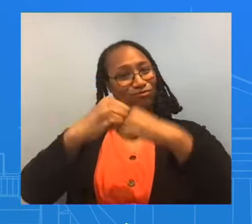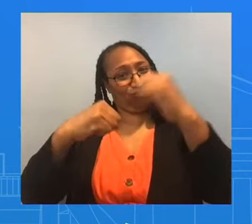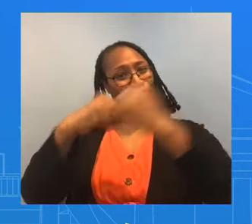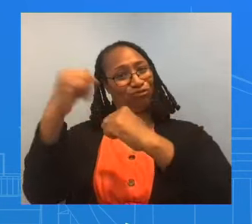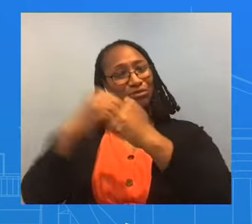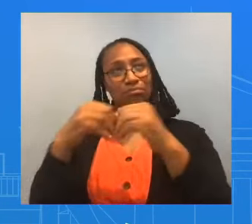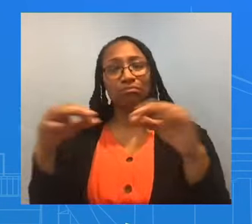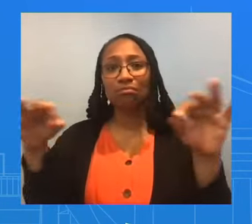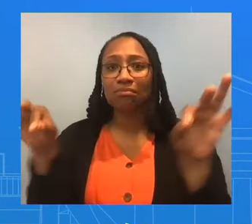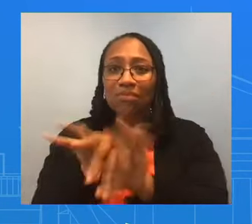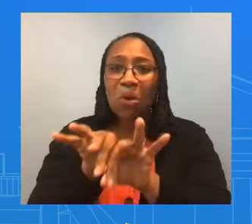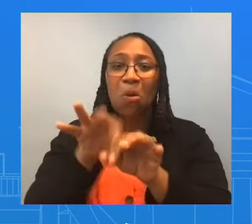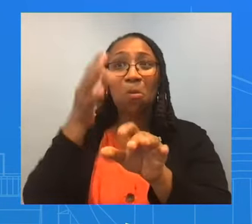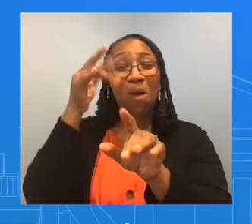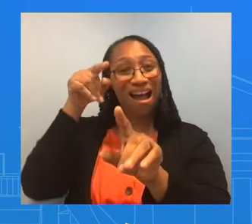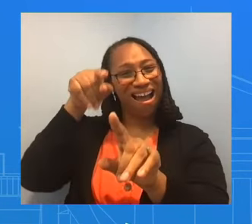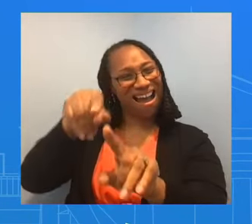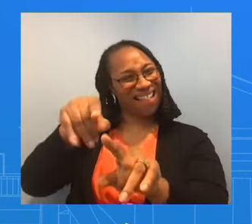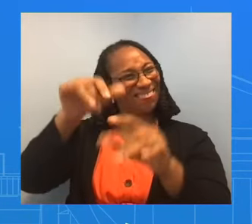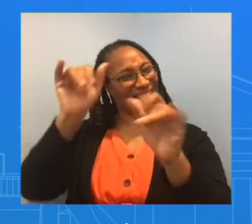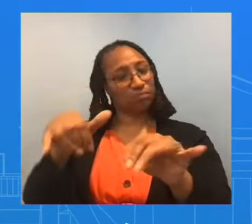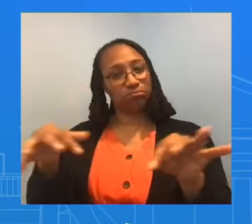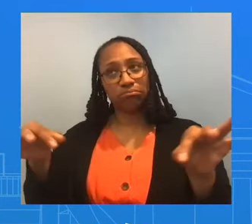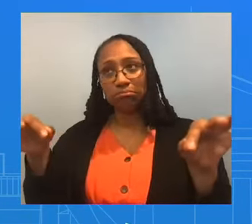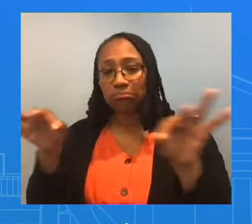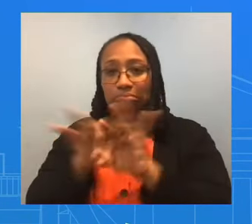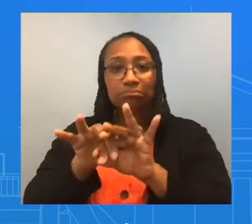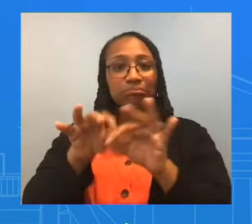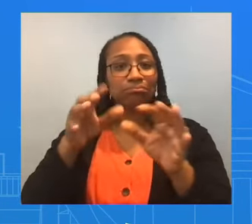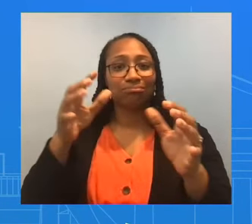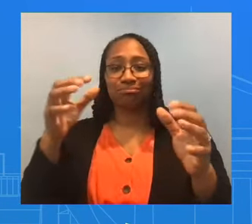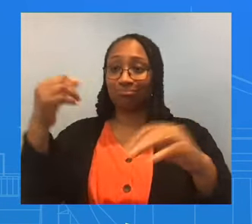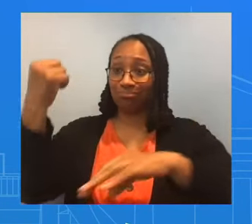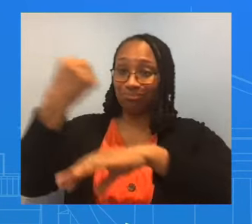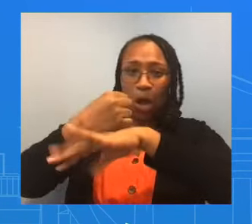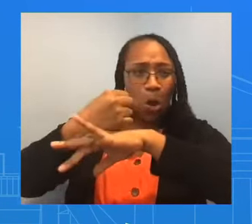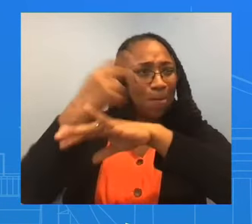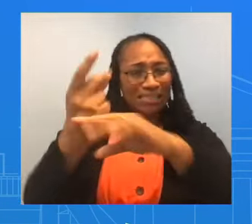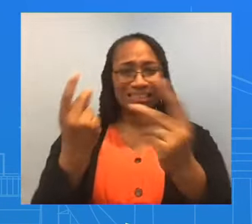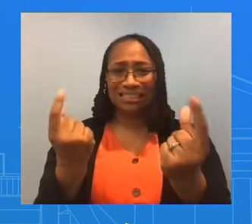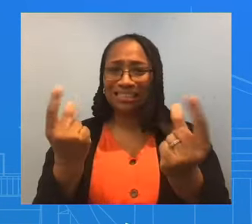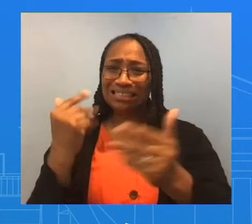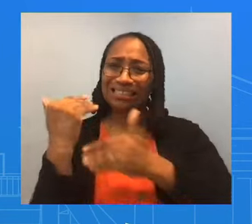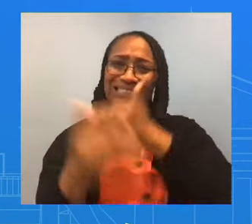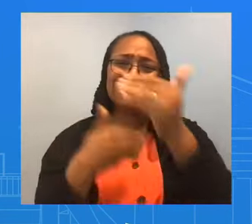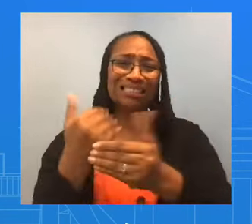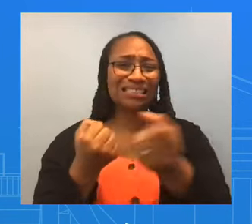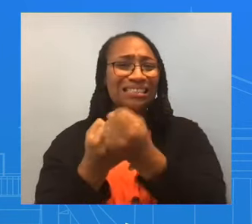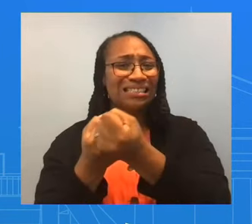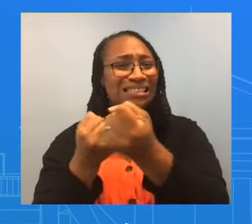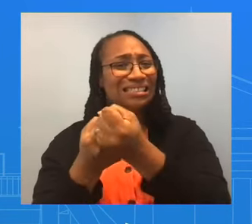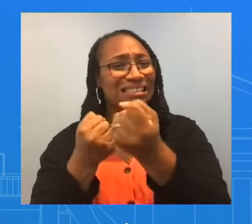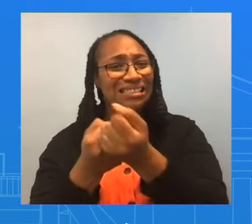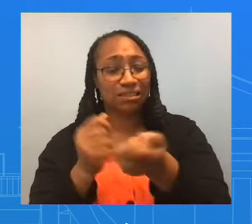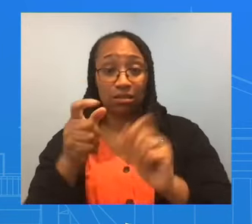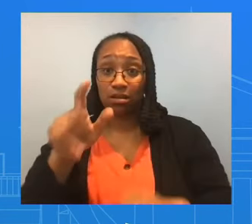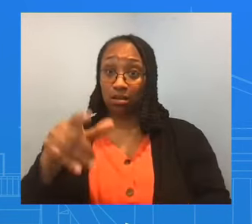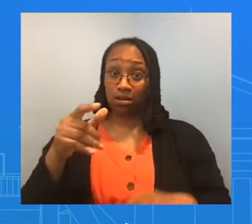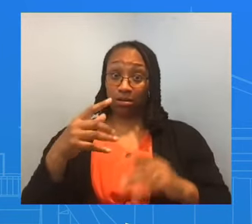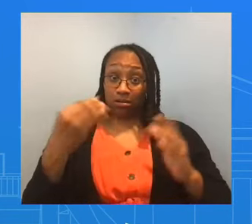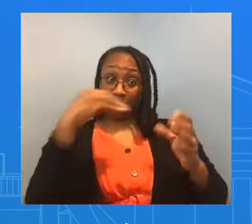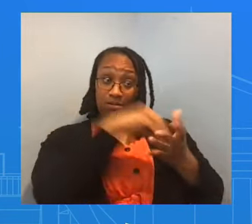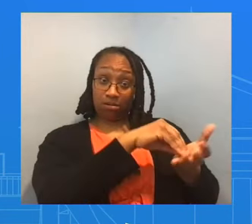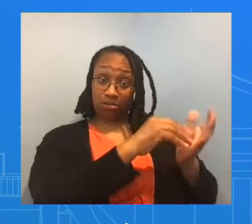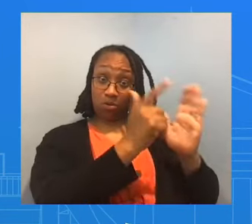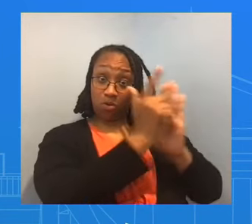I laid out that, yeah, this is something that the president really wants to do. And so that law is going to address crumbling roads and bridges across